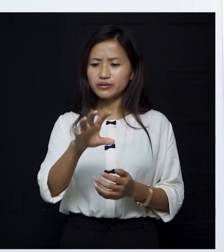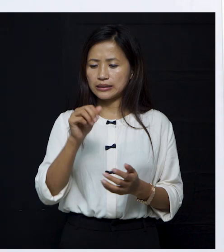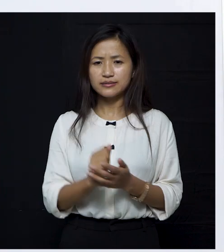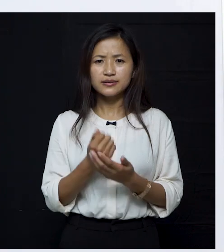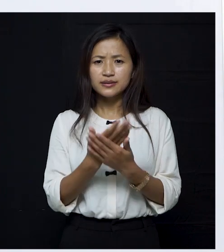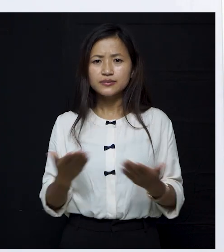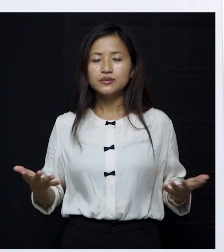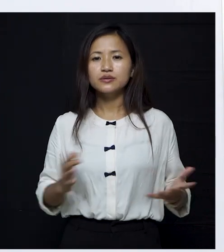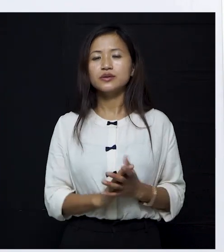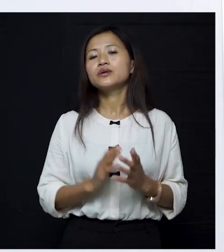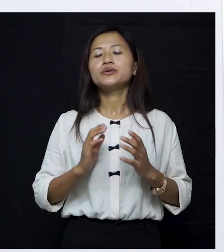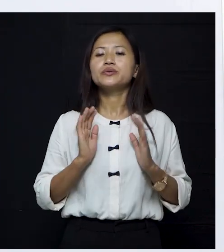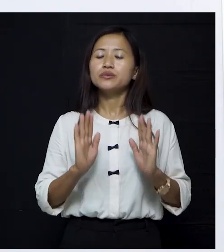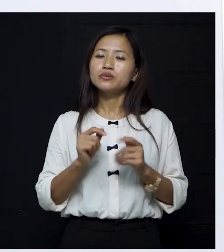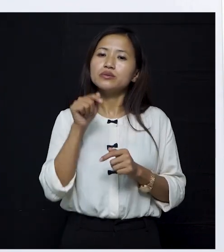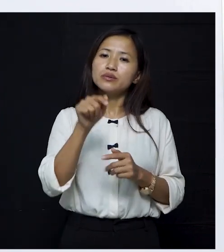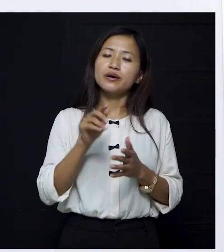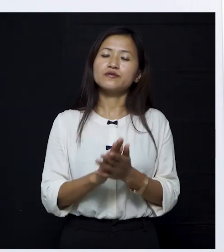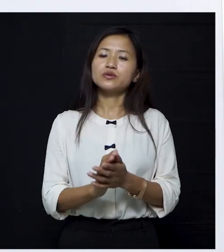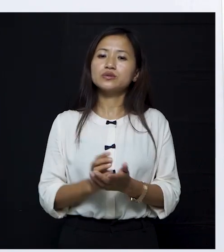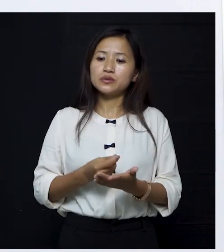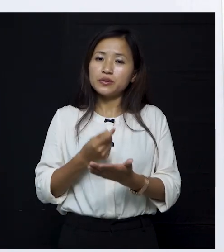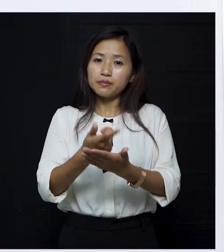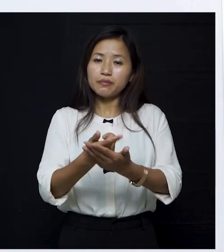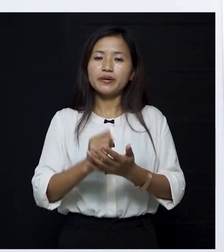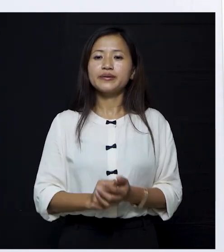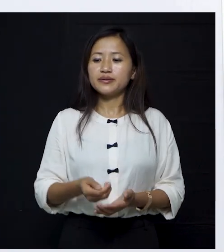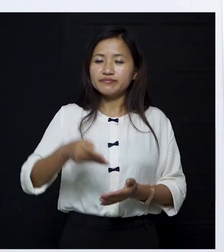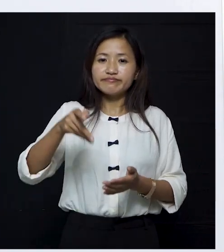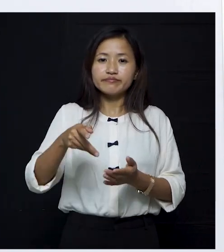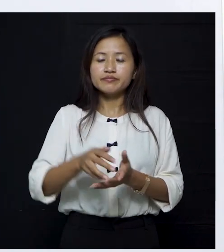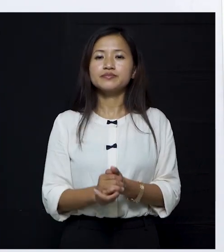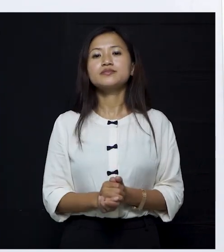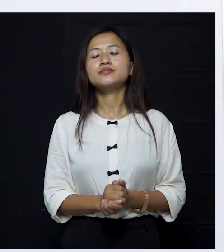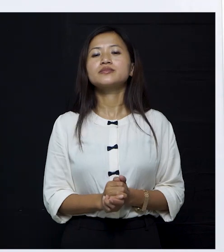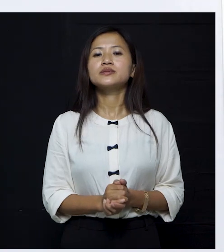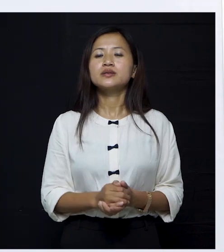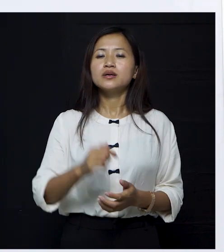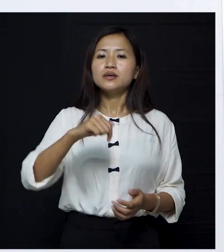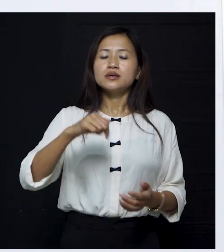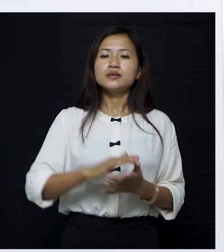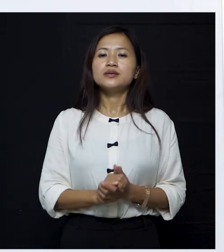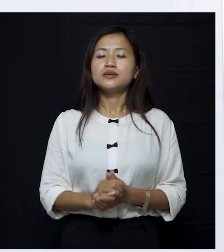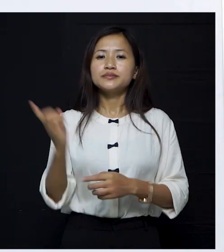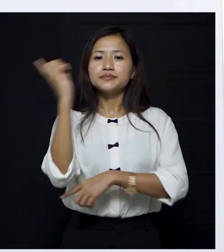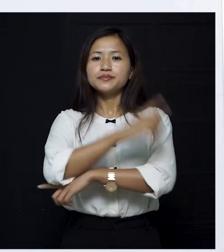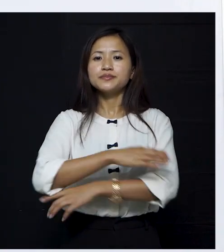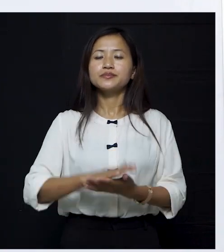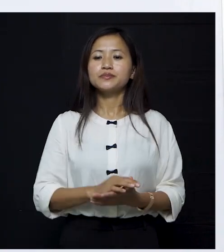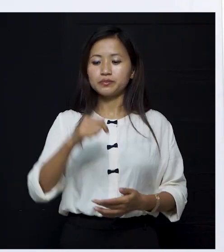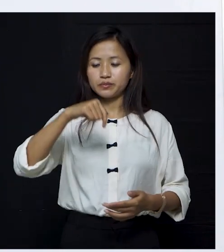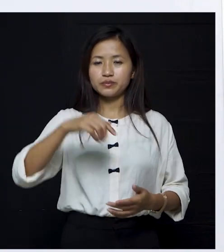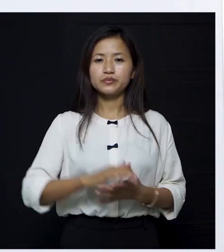we need to do is you have to buy it, right? You need money to buy it. So in the present days, that is the